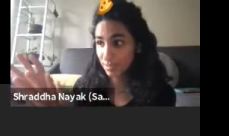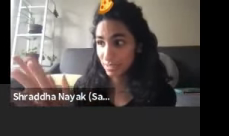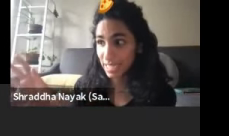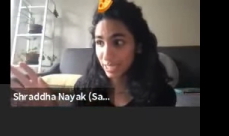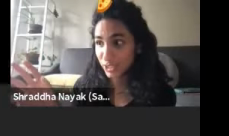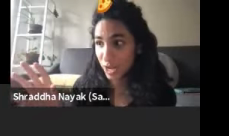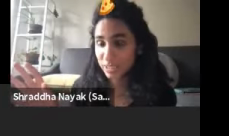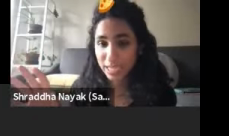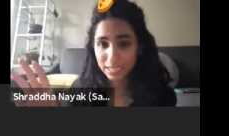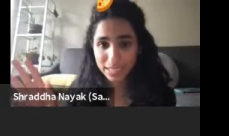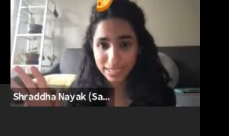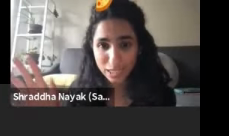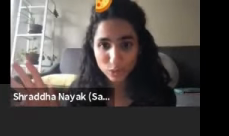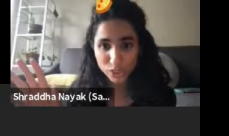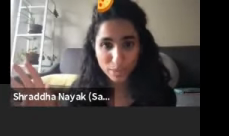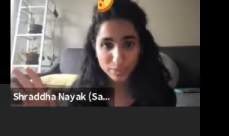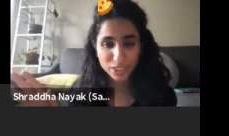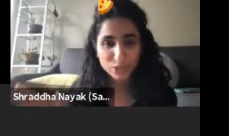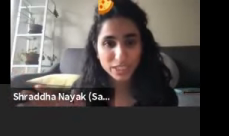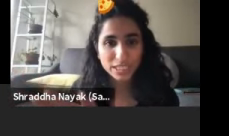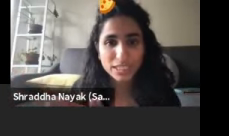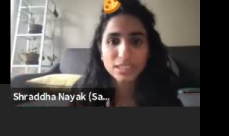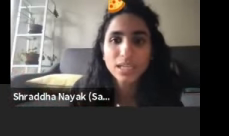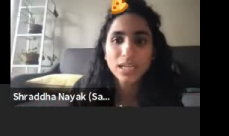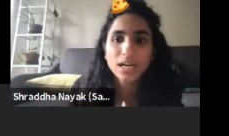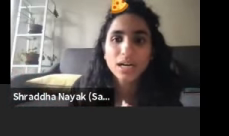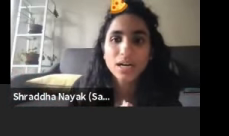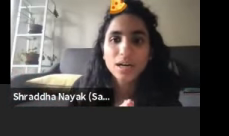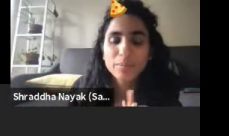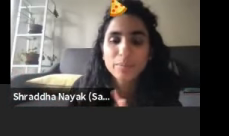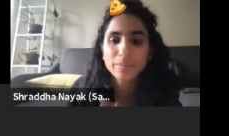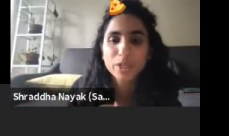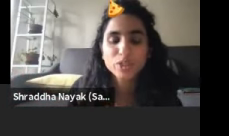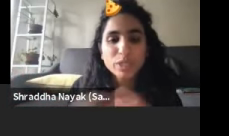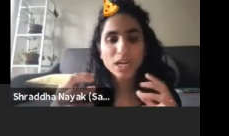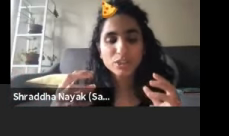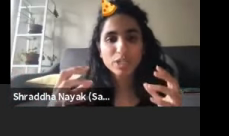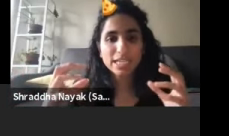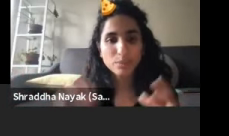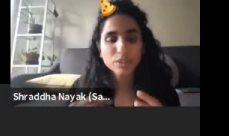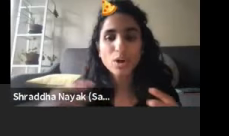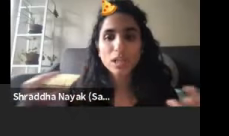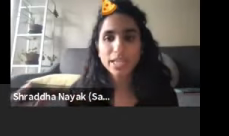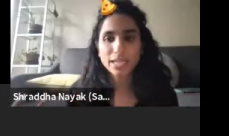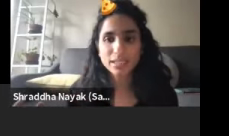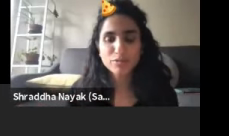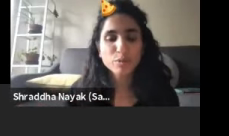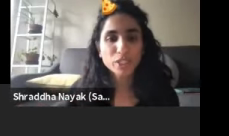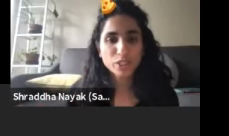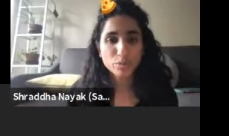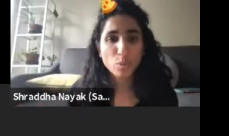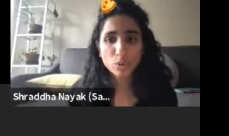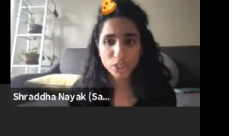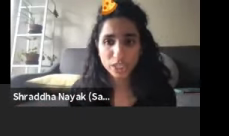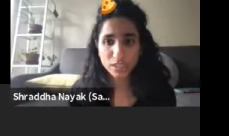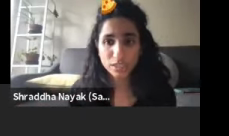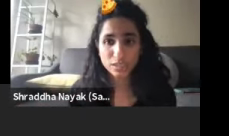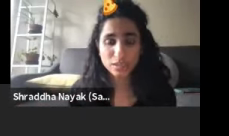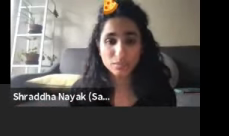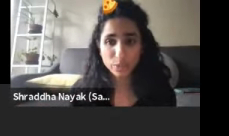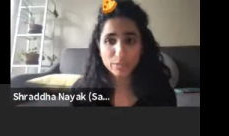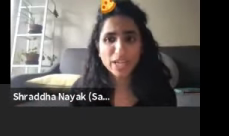forming a cage around that yellow shape that you see here. Mm-hmm. Because we can't really capture all that information on